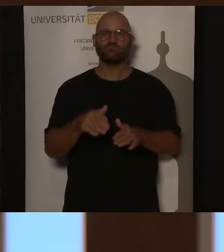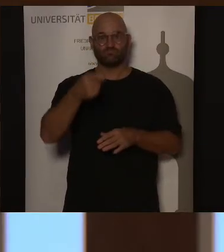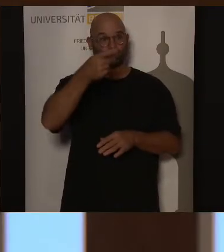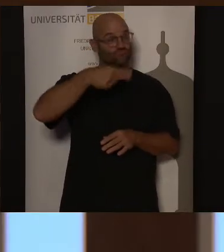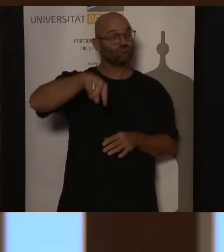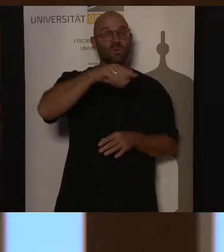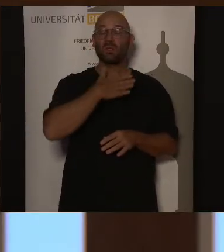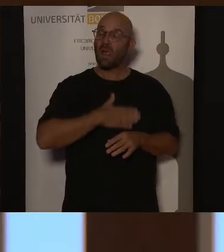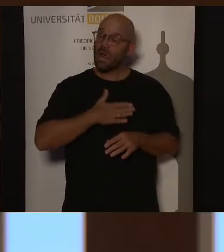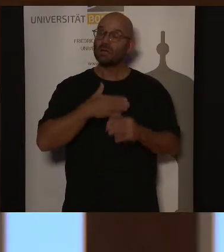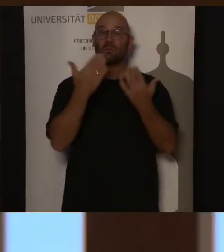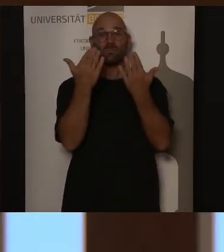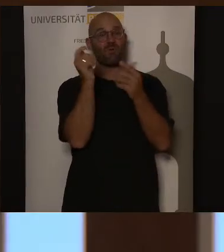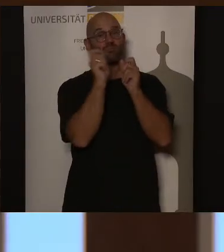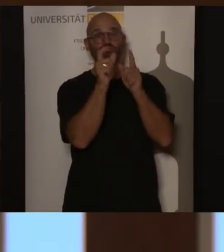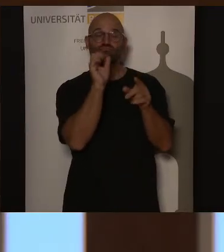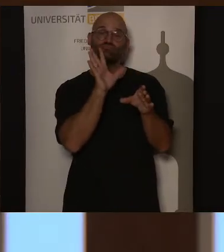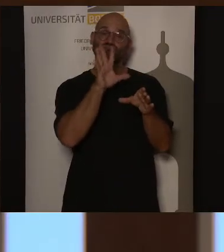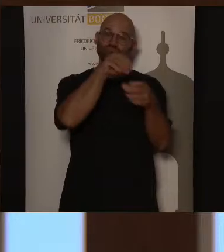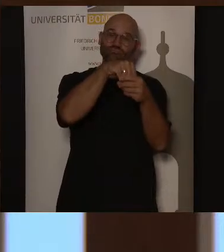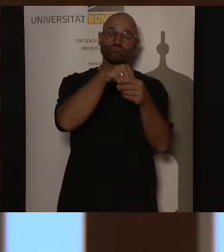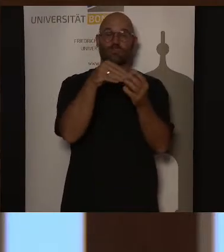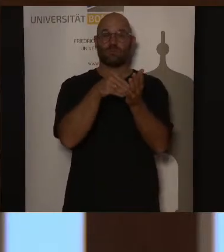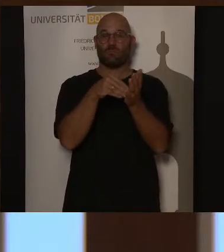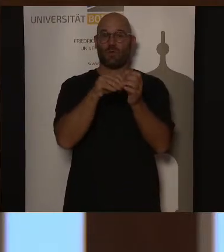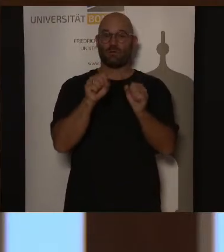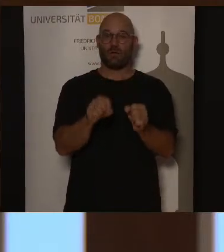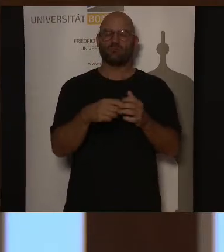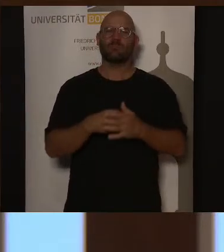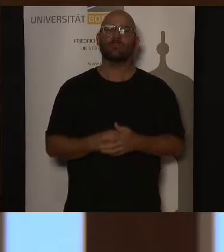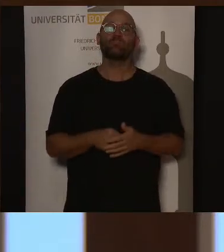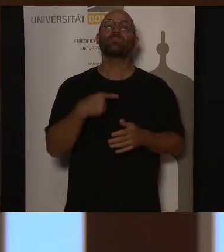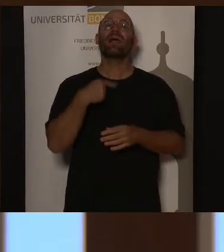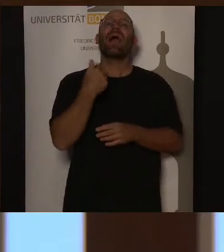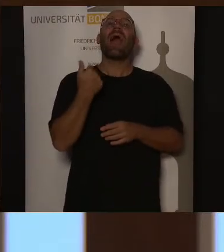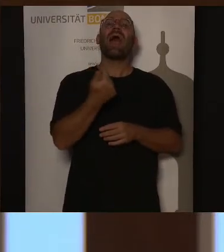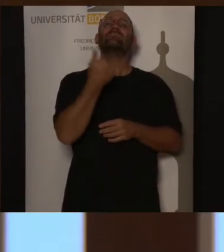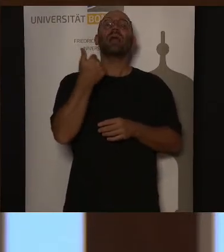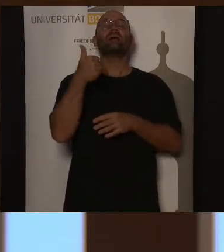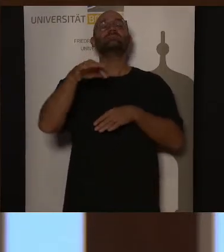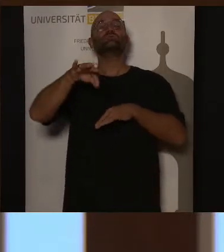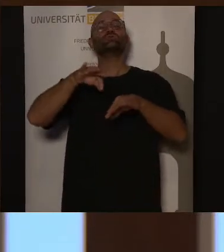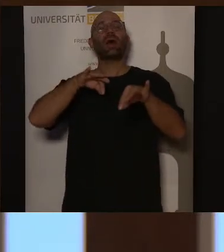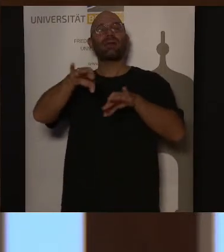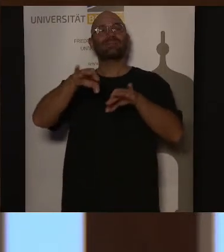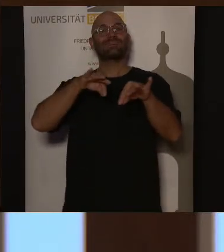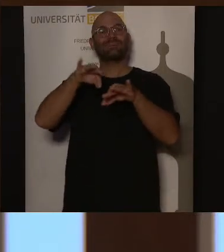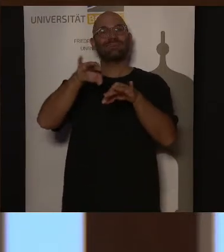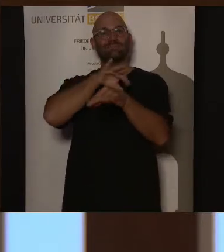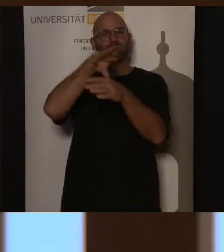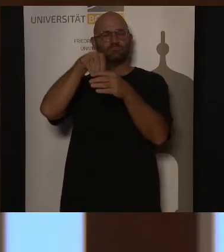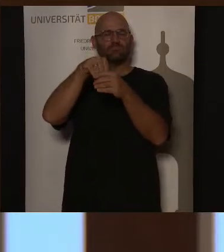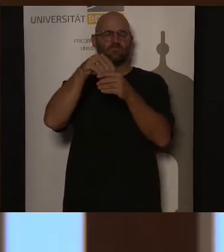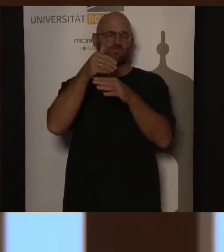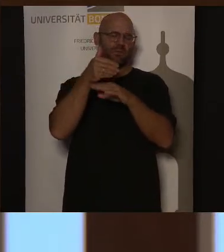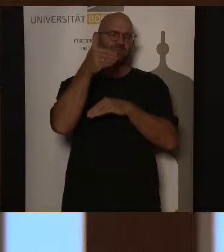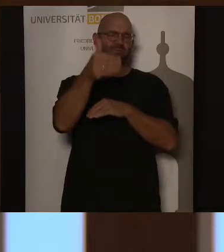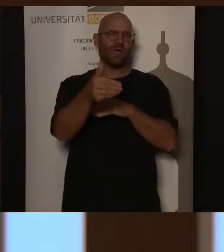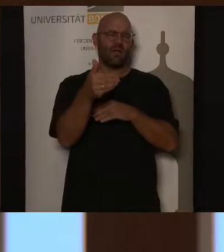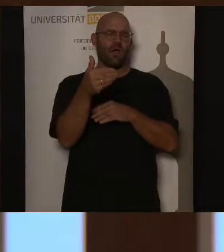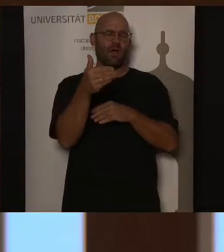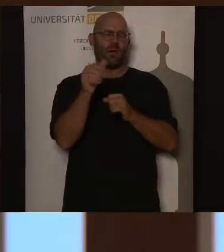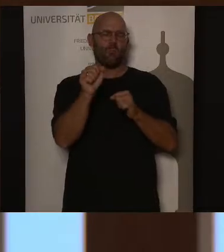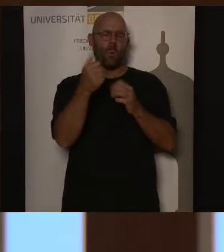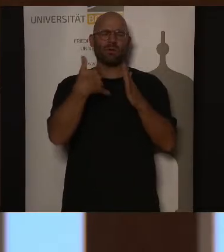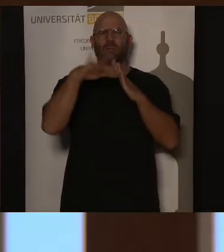of students from non-academic households. And also, as part of our excellence strategy,